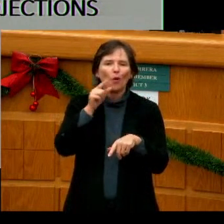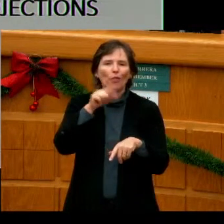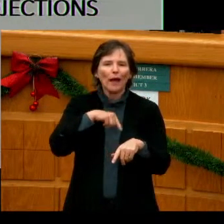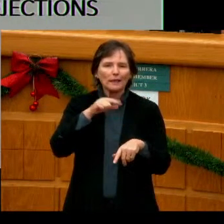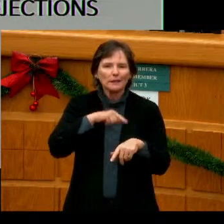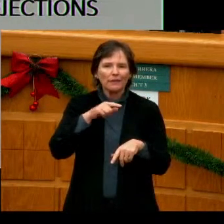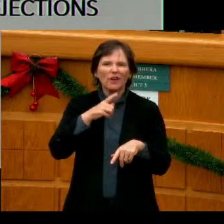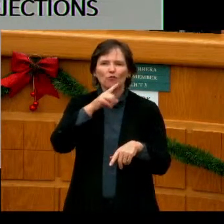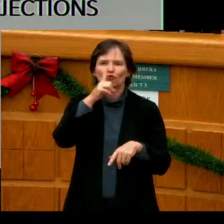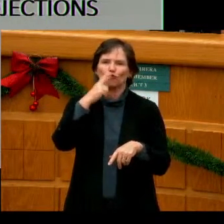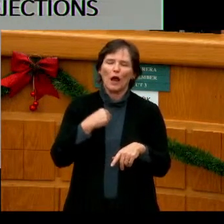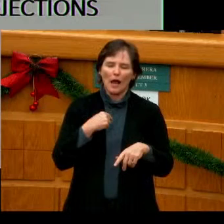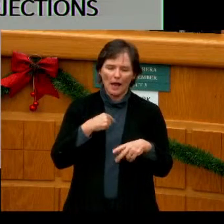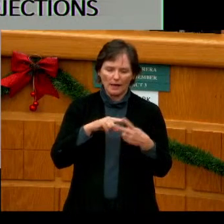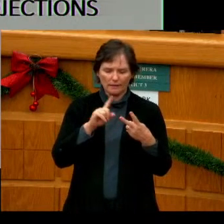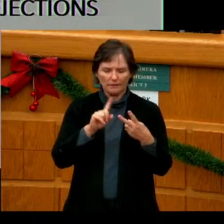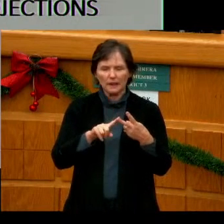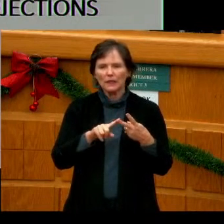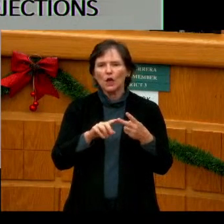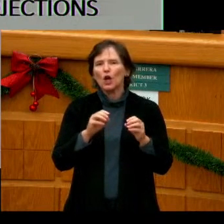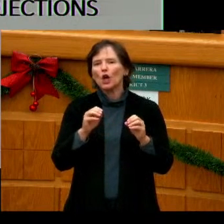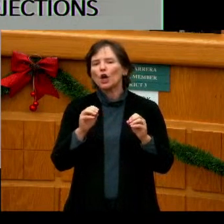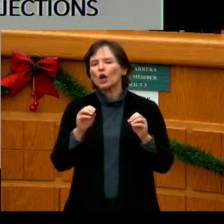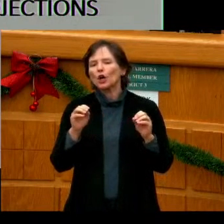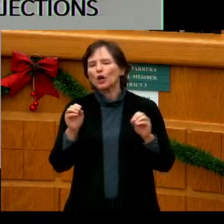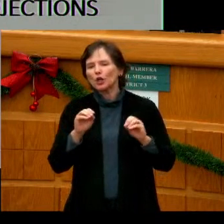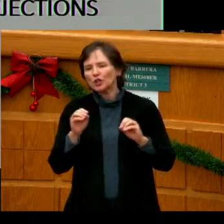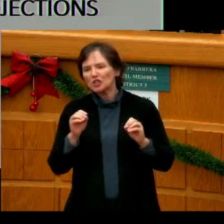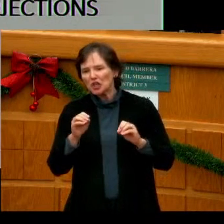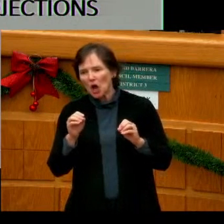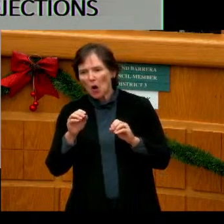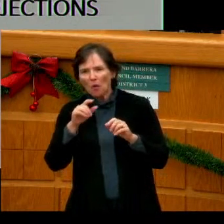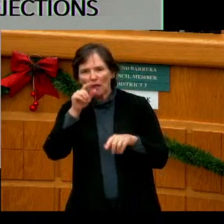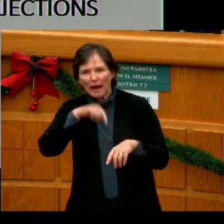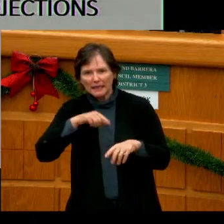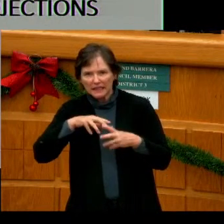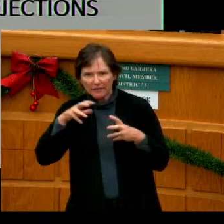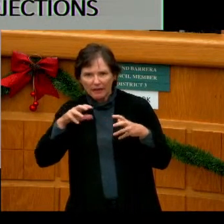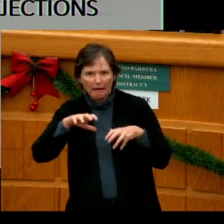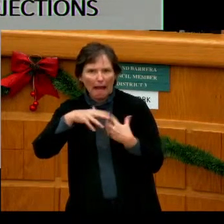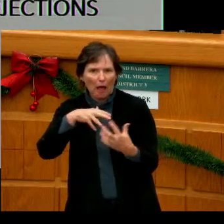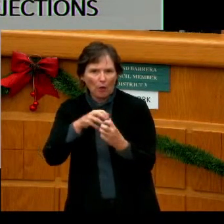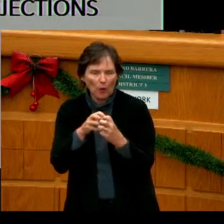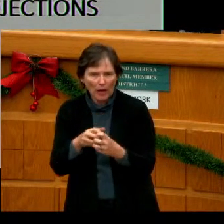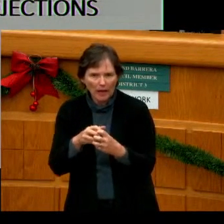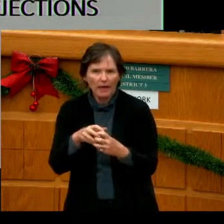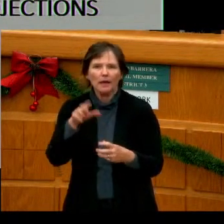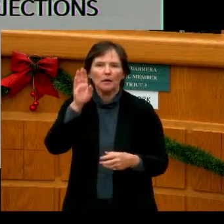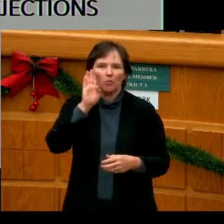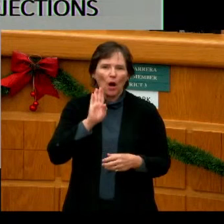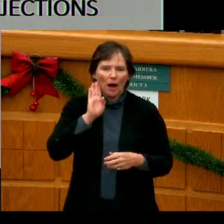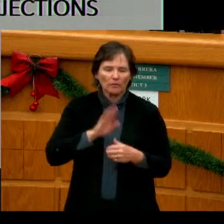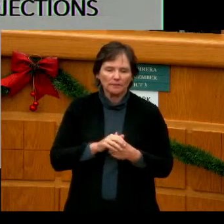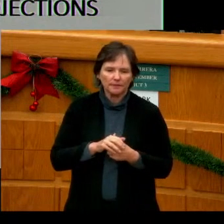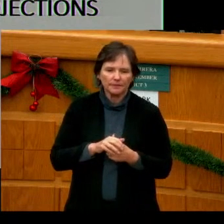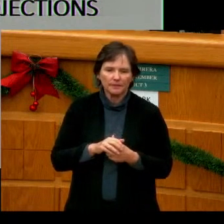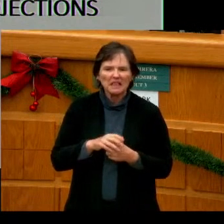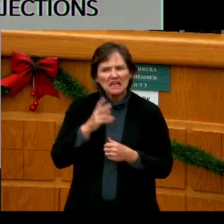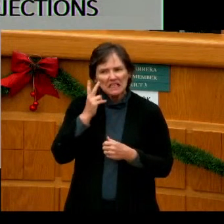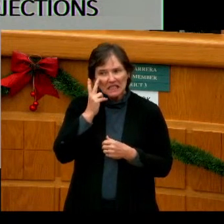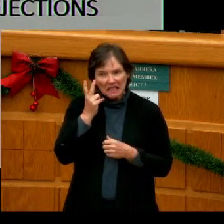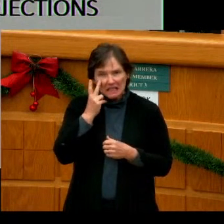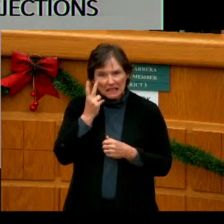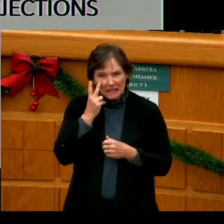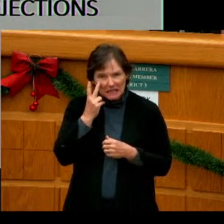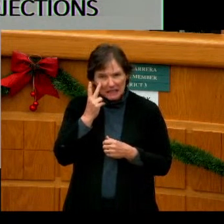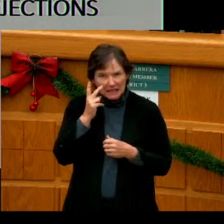scenarios of a normal Thanksgiving in bright red and no effect of Thanksgiving on the current outbreak in brown. And